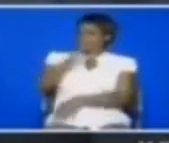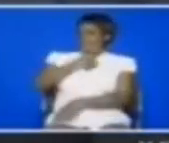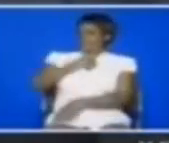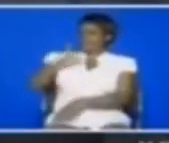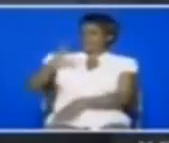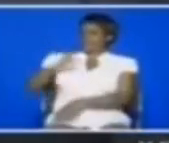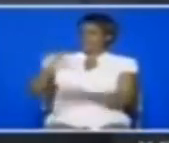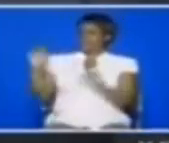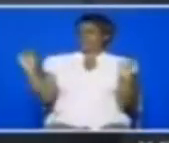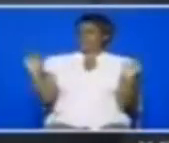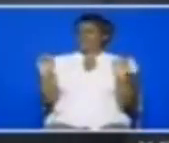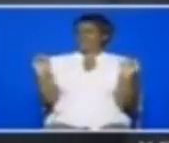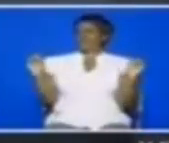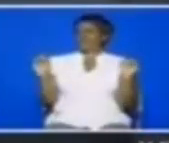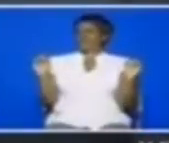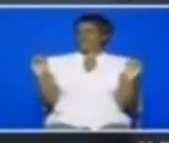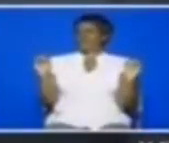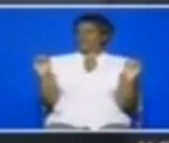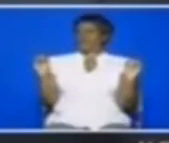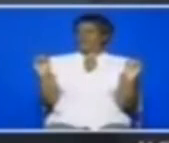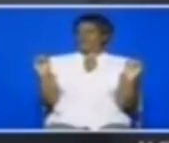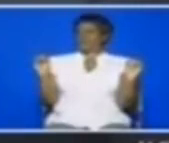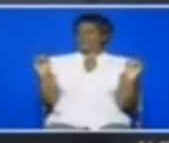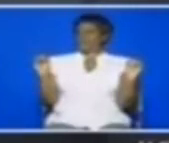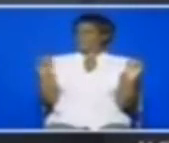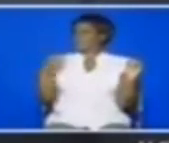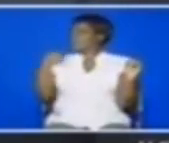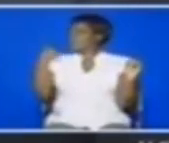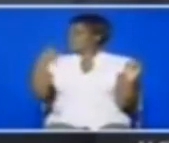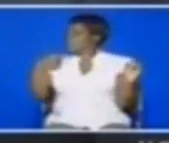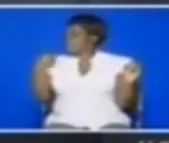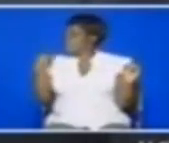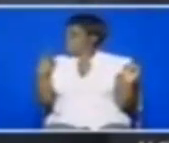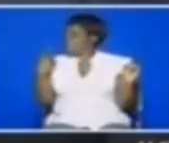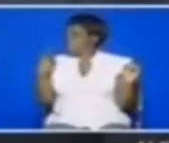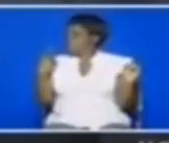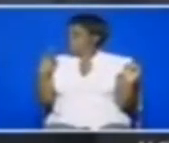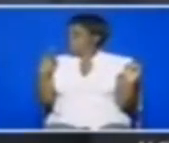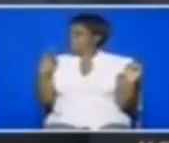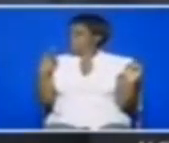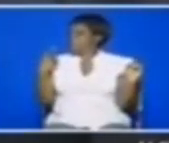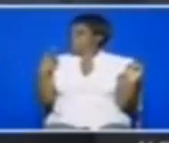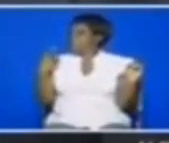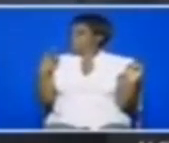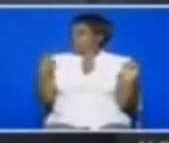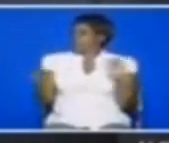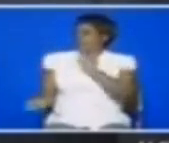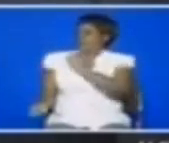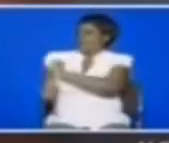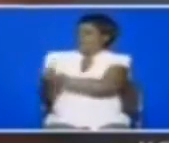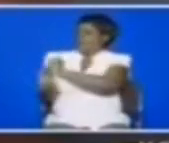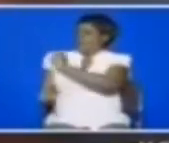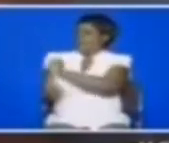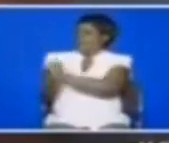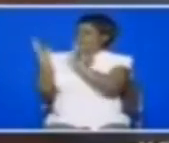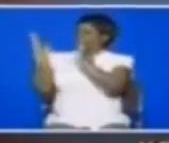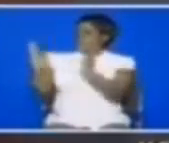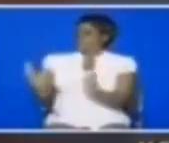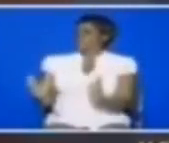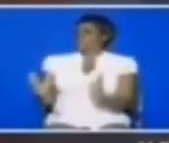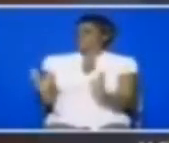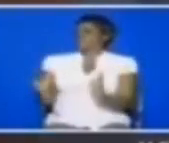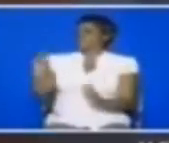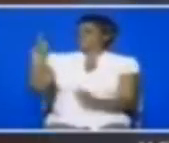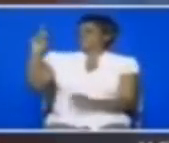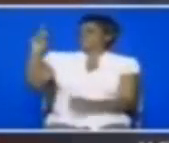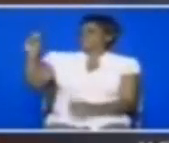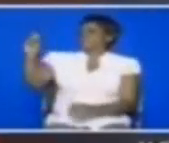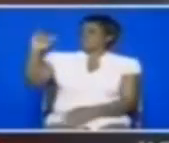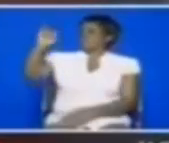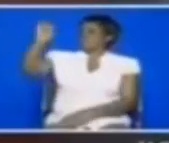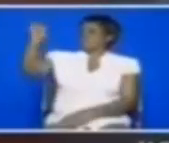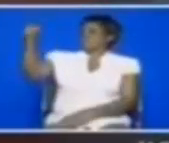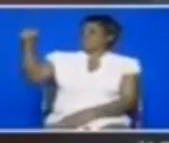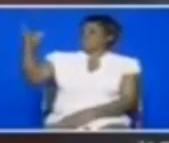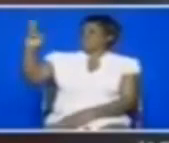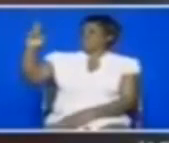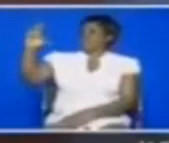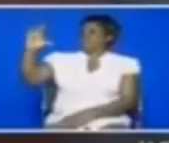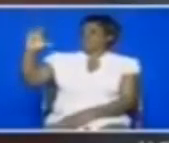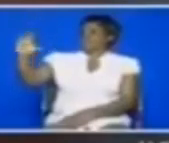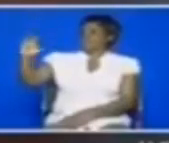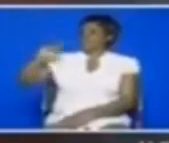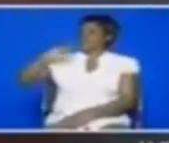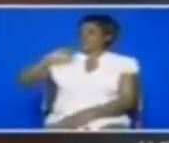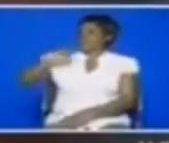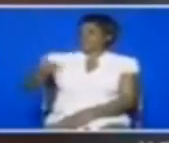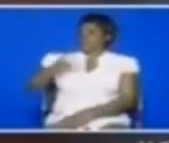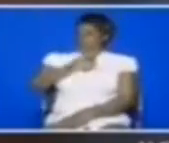he'll do it before even we go on recess, is the chief legal advisor. The TJRC Act mandated